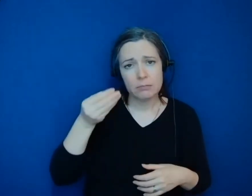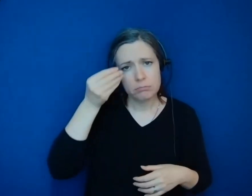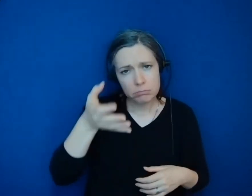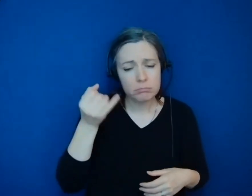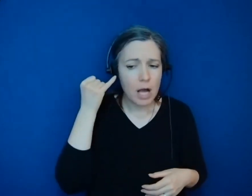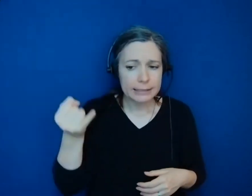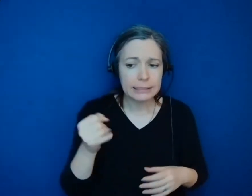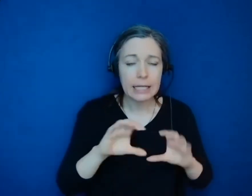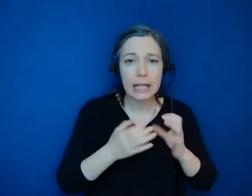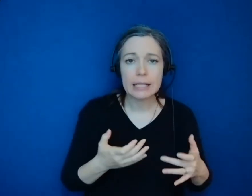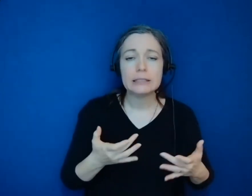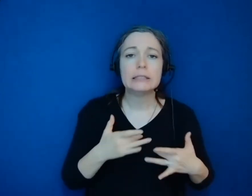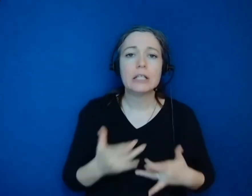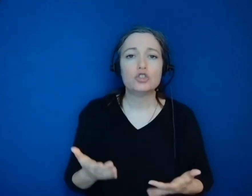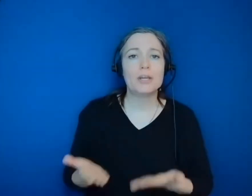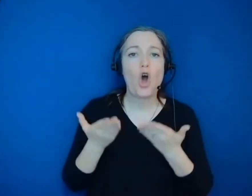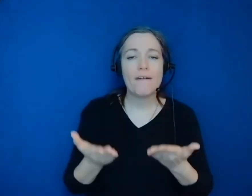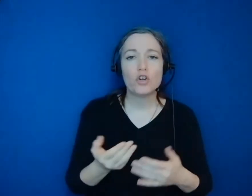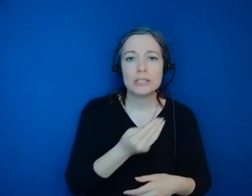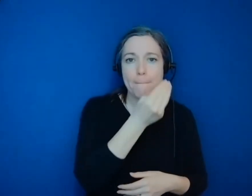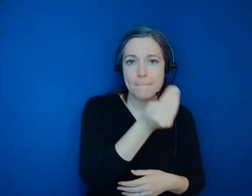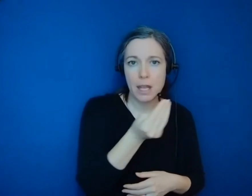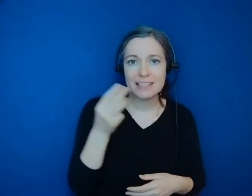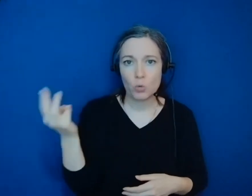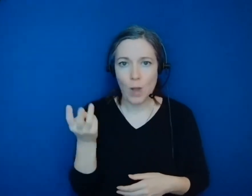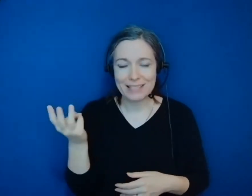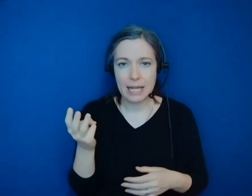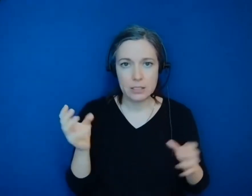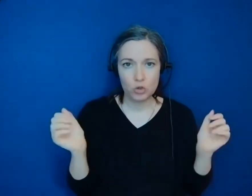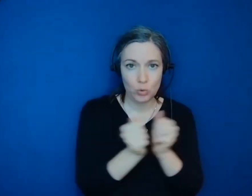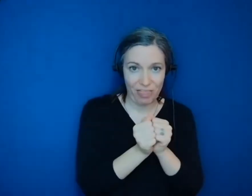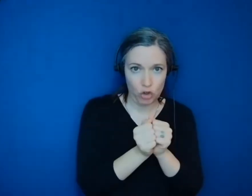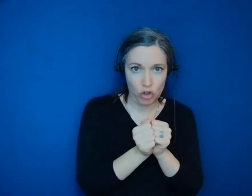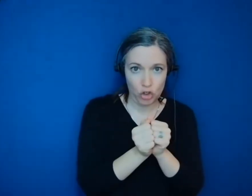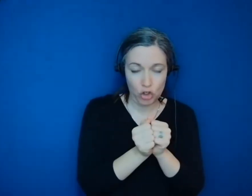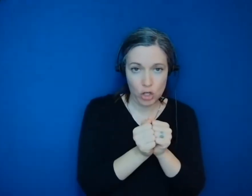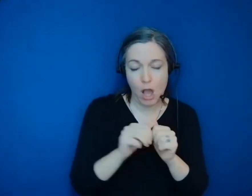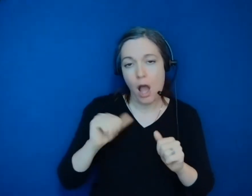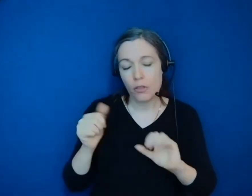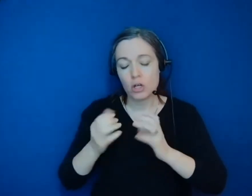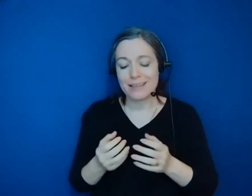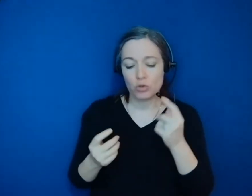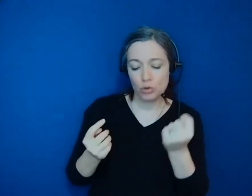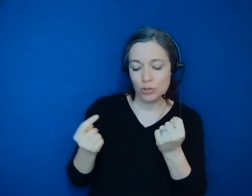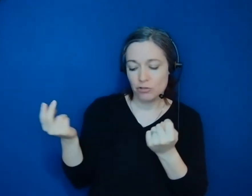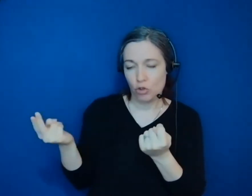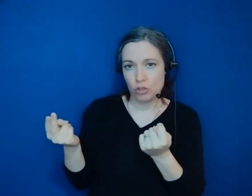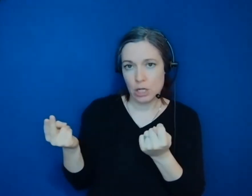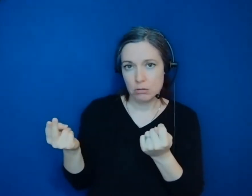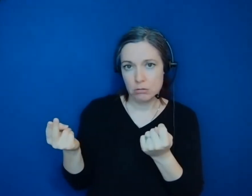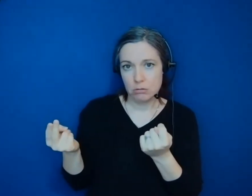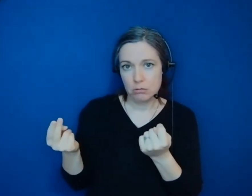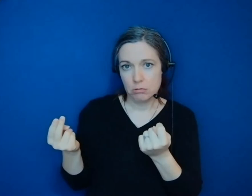offered normally on Mondays and Wednesdays together and then Tuesdays and Thursdays. Now there are some exceptions if you